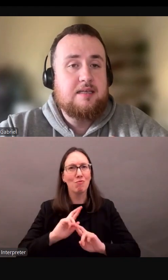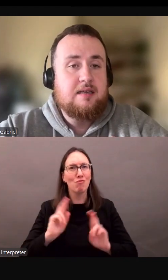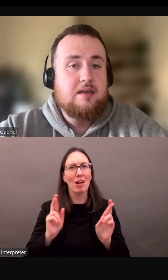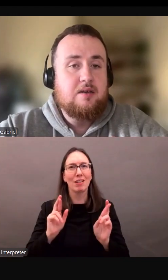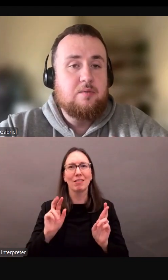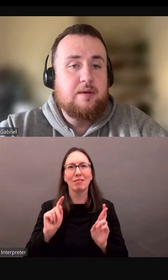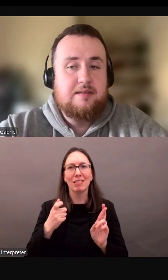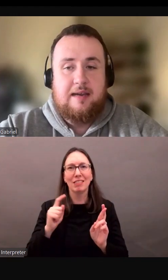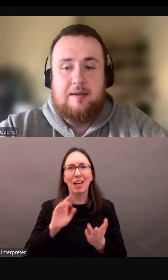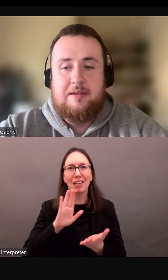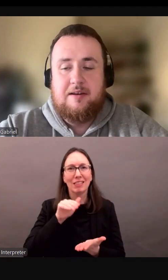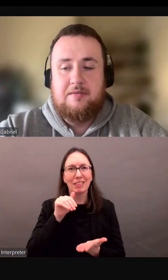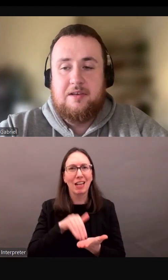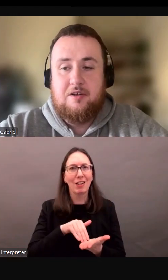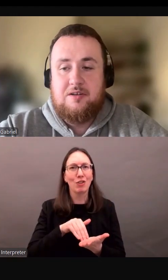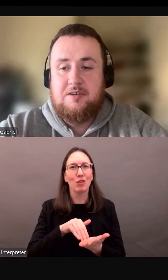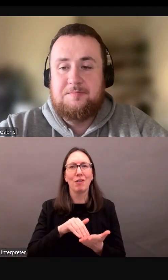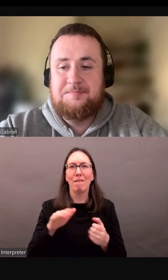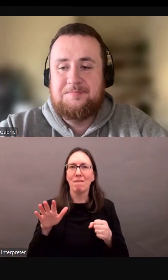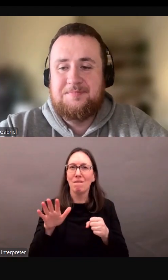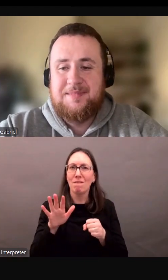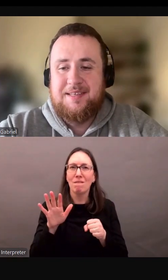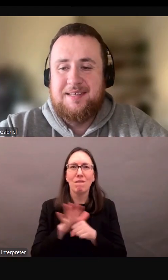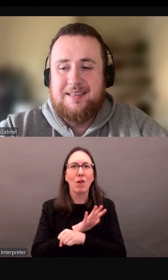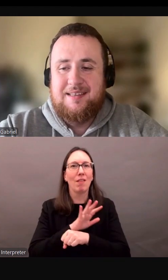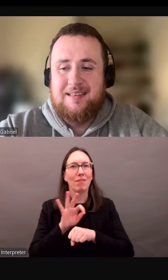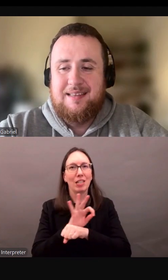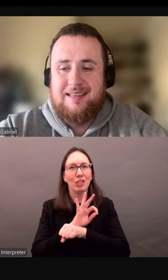documents. Let me turn off the cursor.